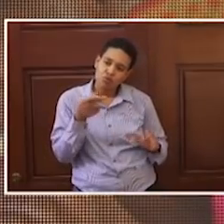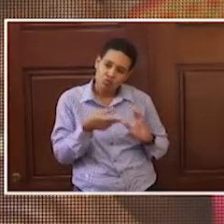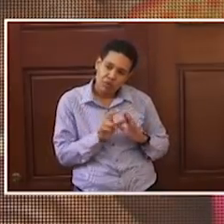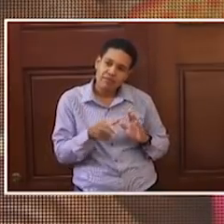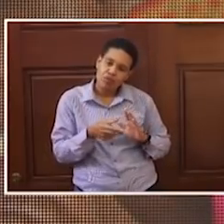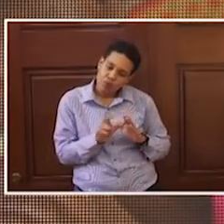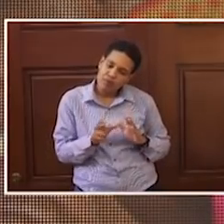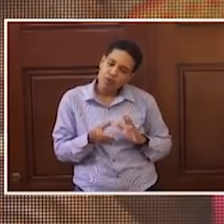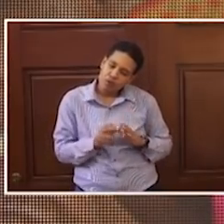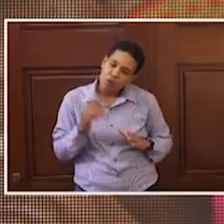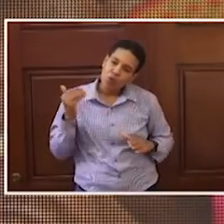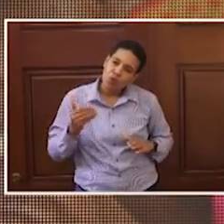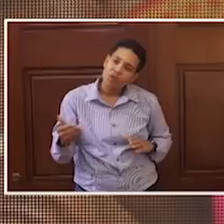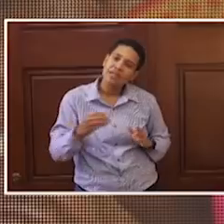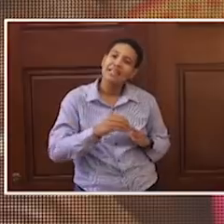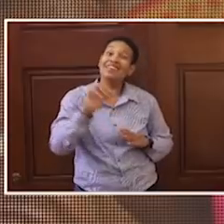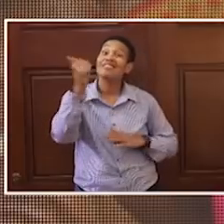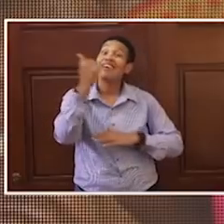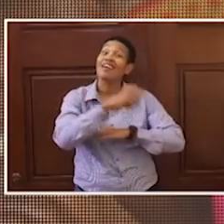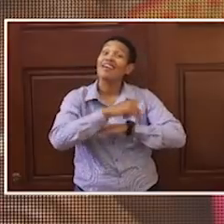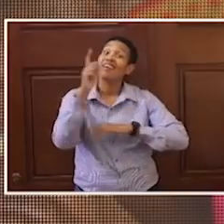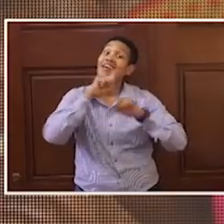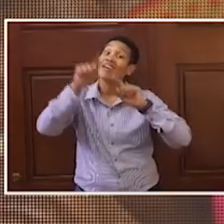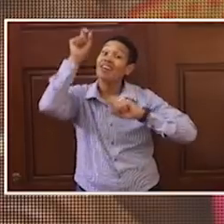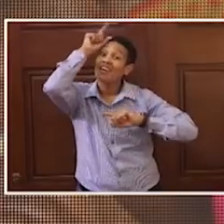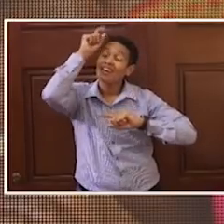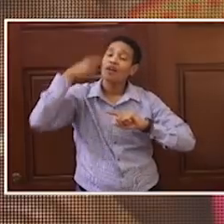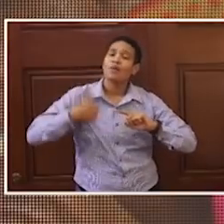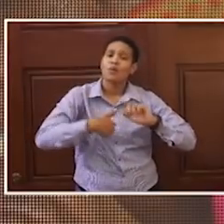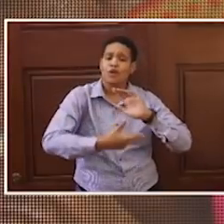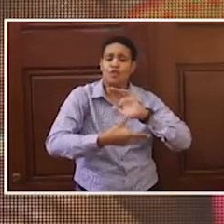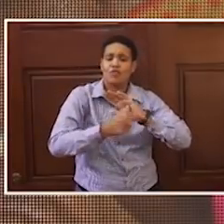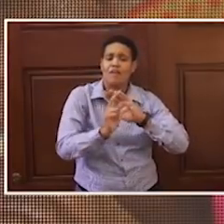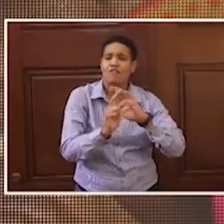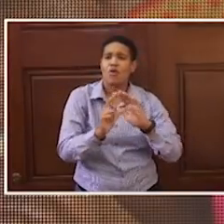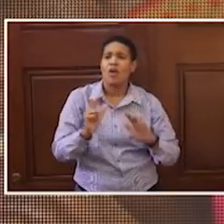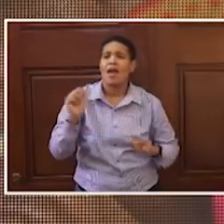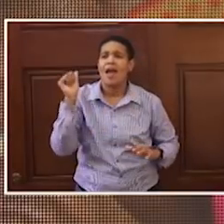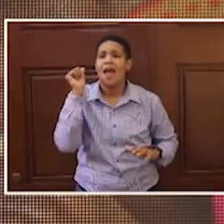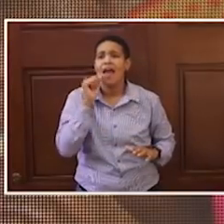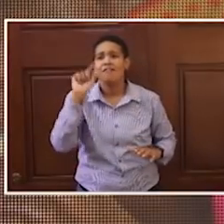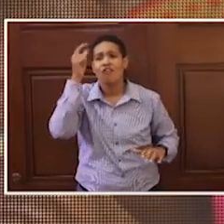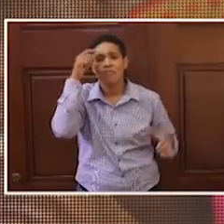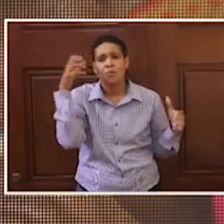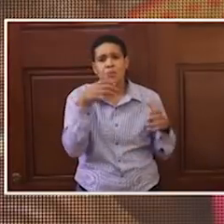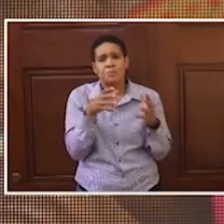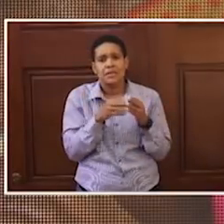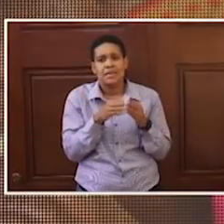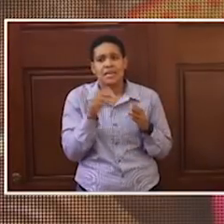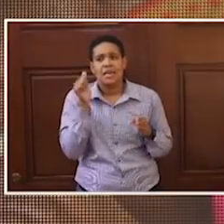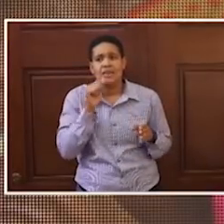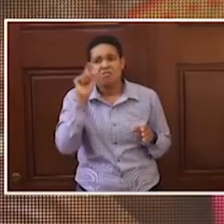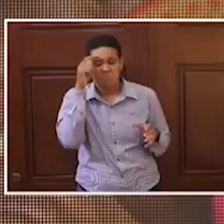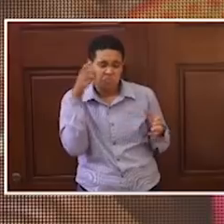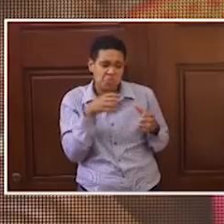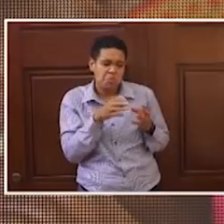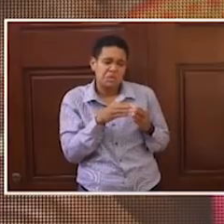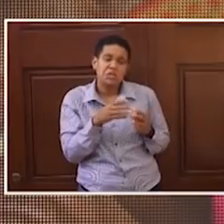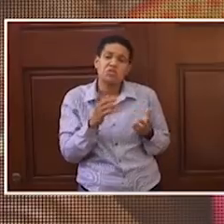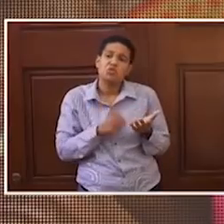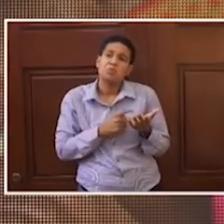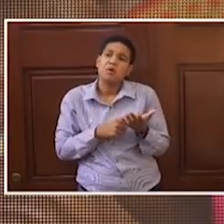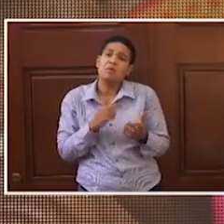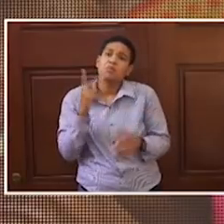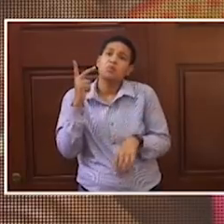in about 10 days, but we review at every cabinet meetings, and the cabinet meets sometimes twice